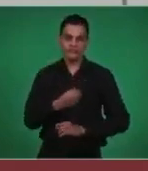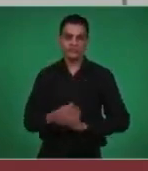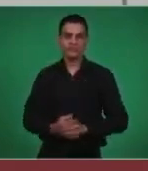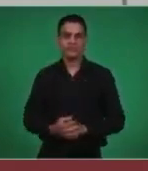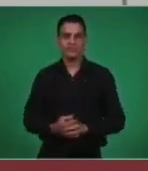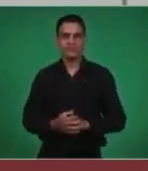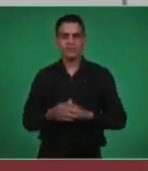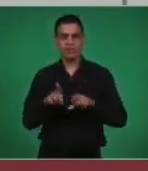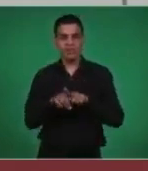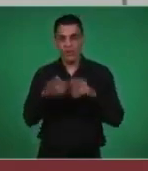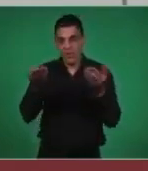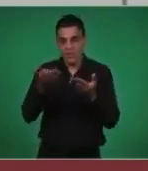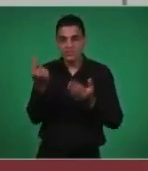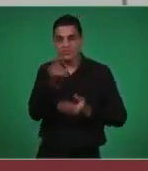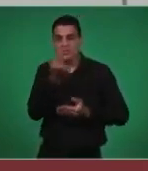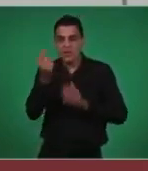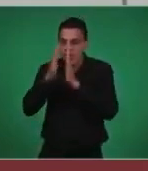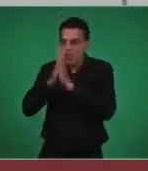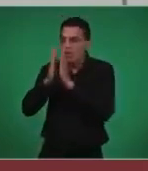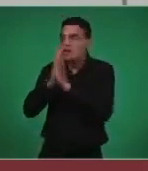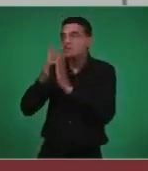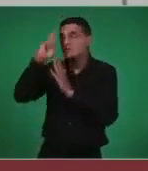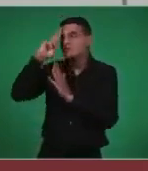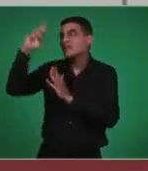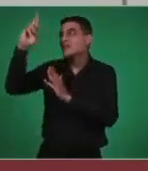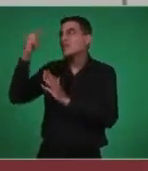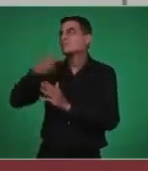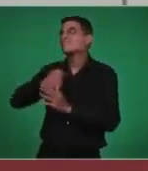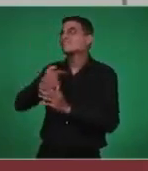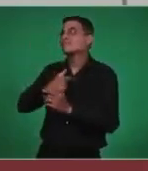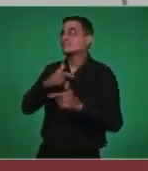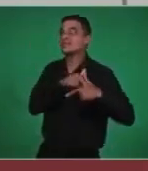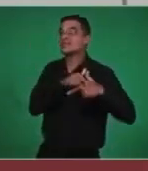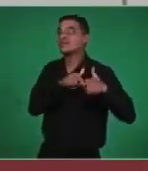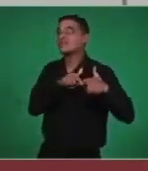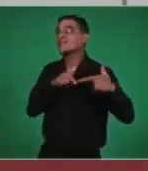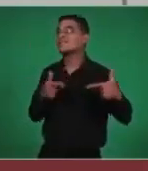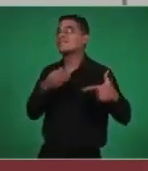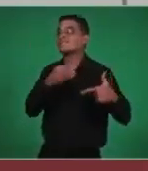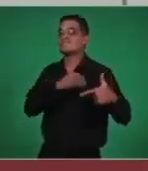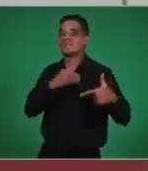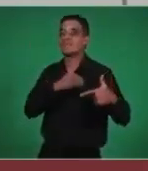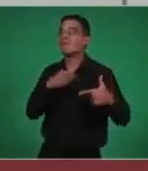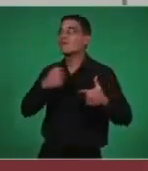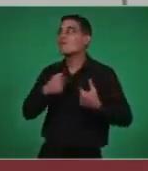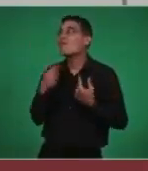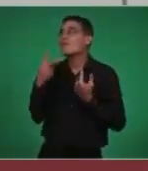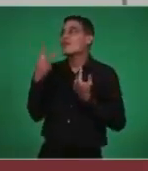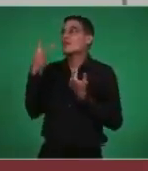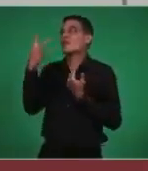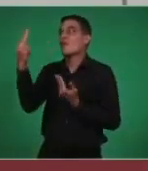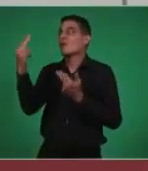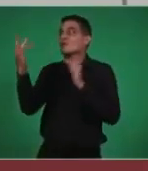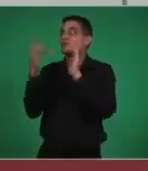up. Cause me, make me as an example of Jesus.